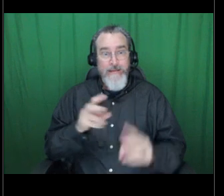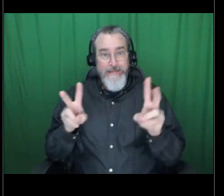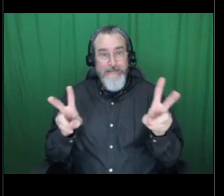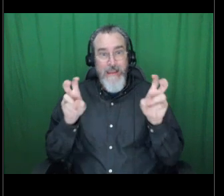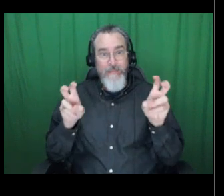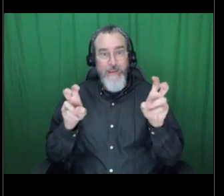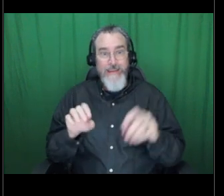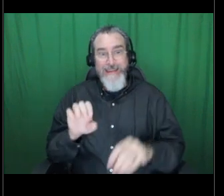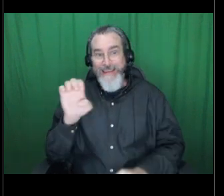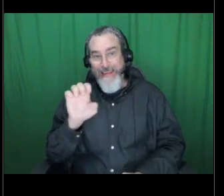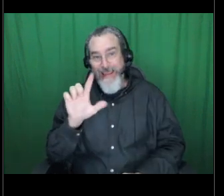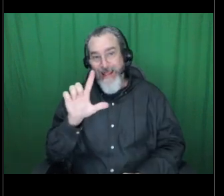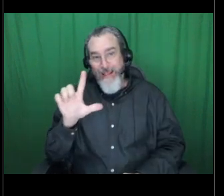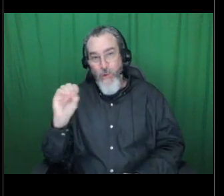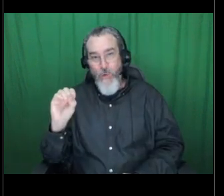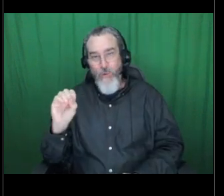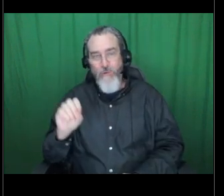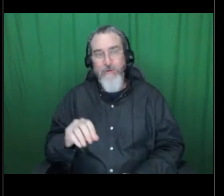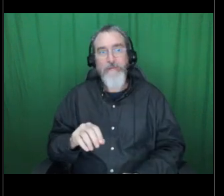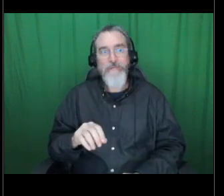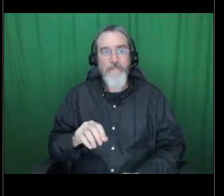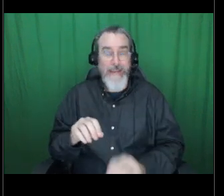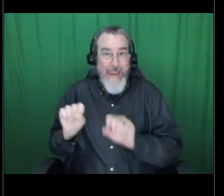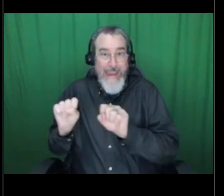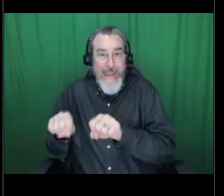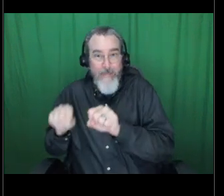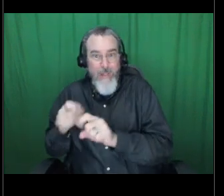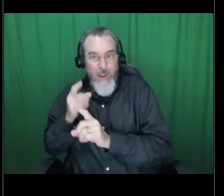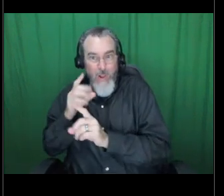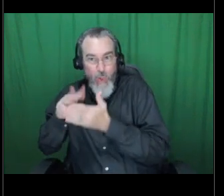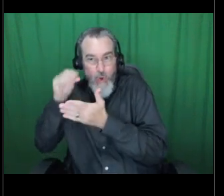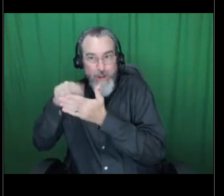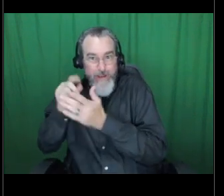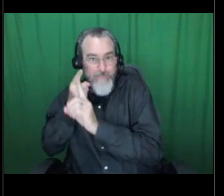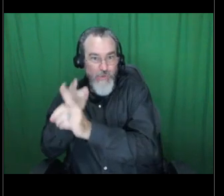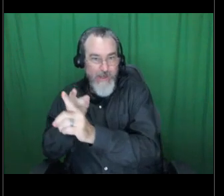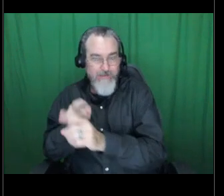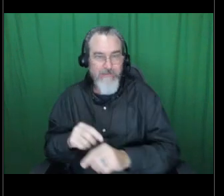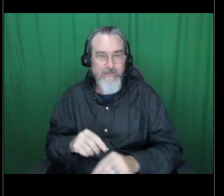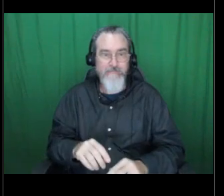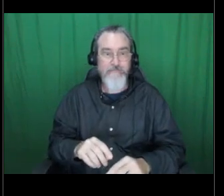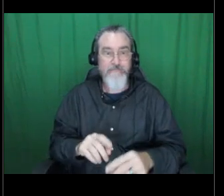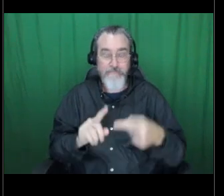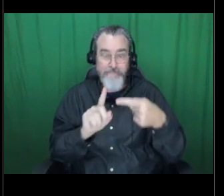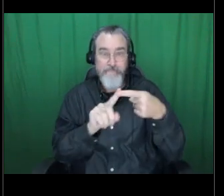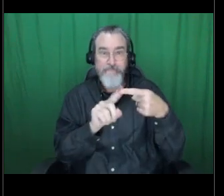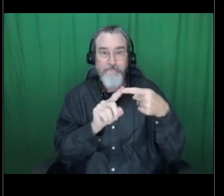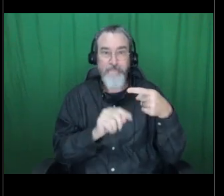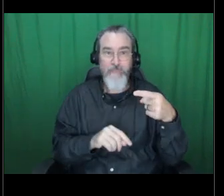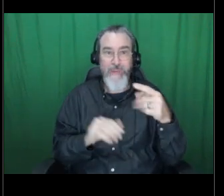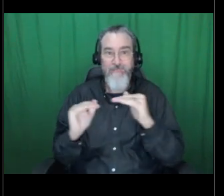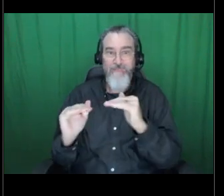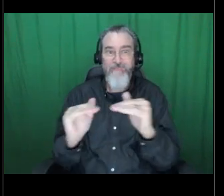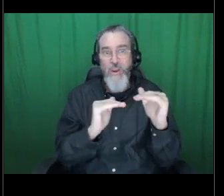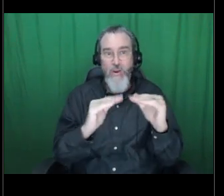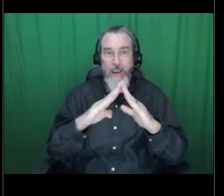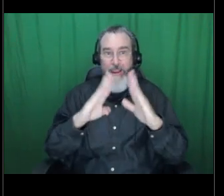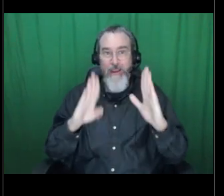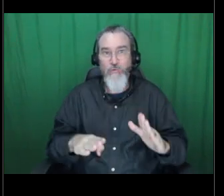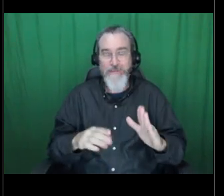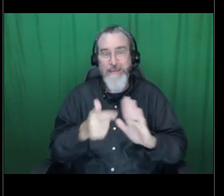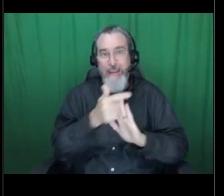or ELOs, are as follows. Topic 1, Fair Housing Act